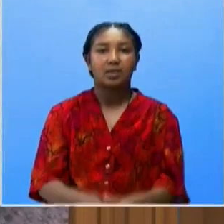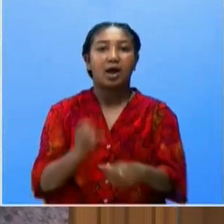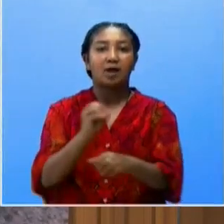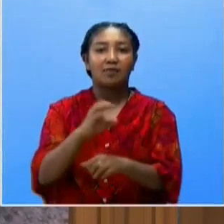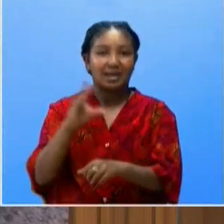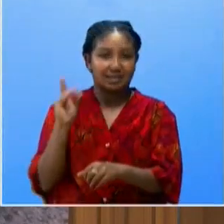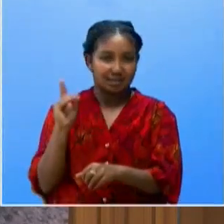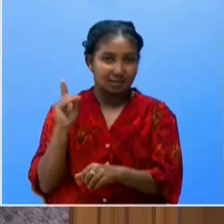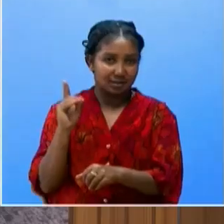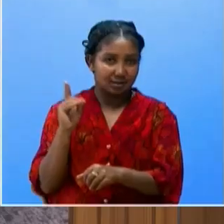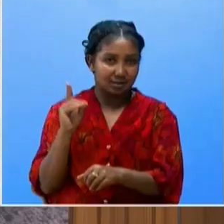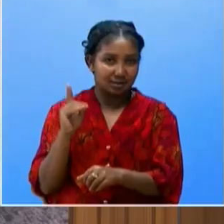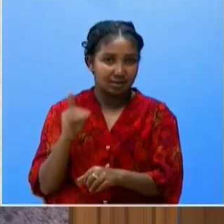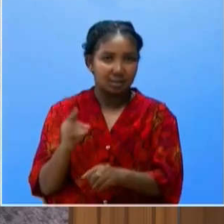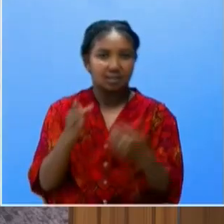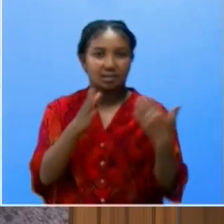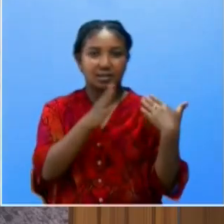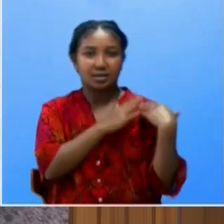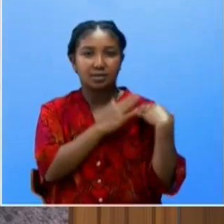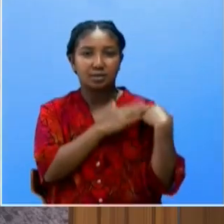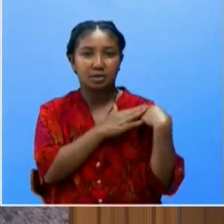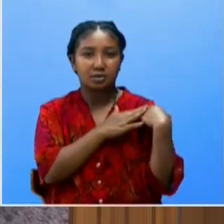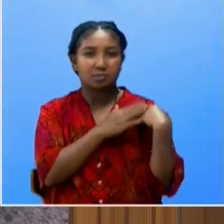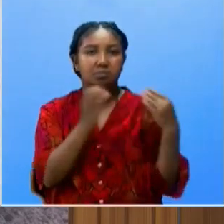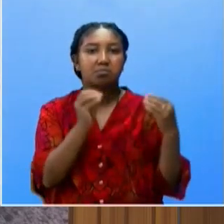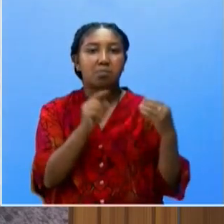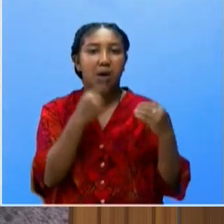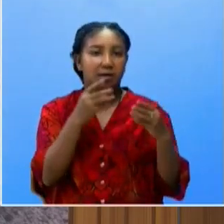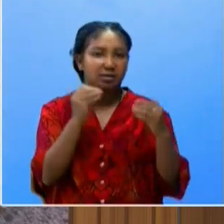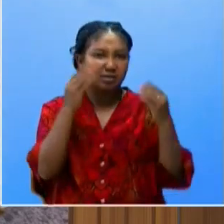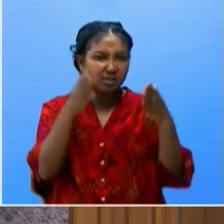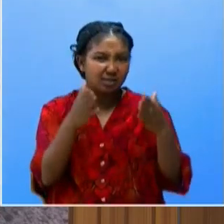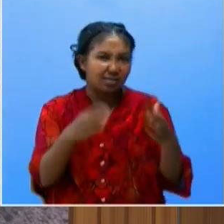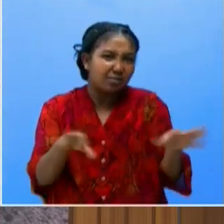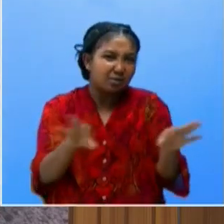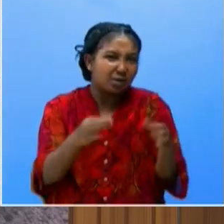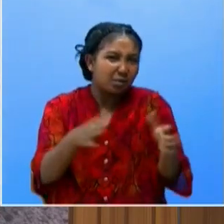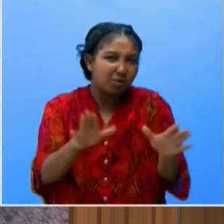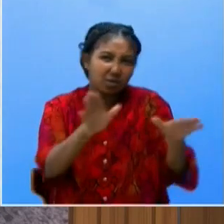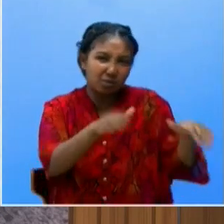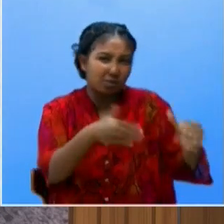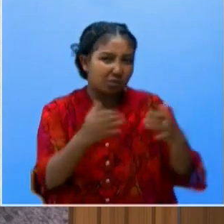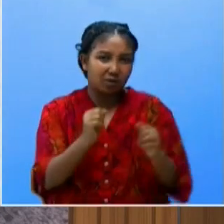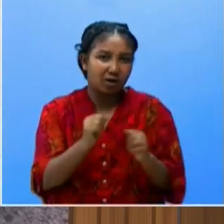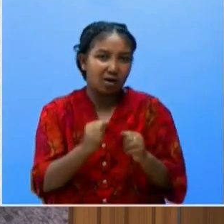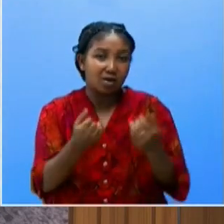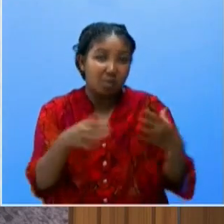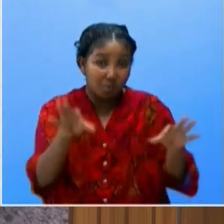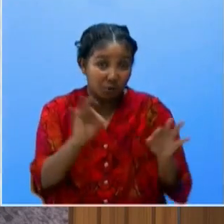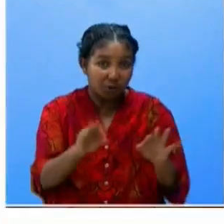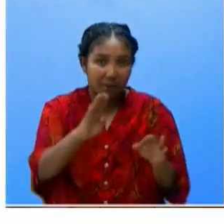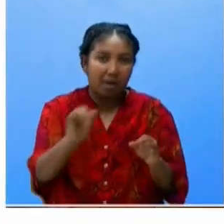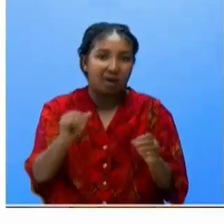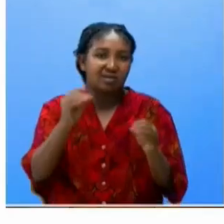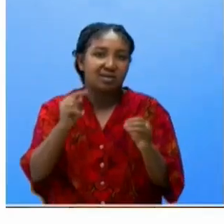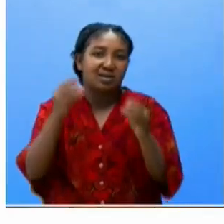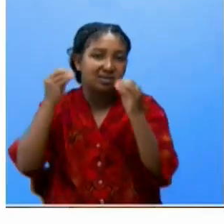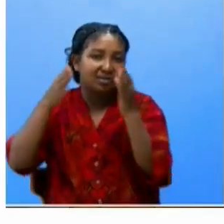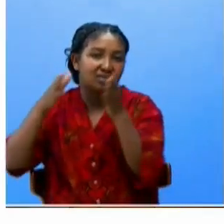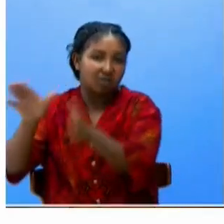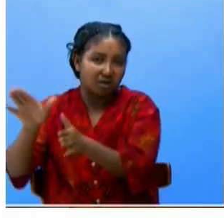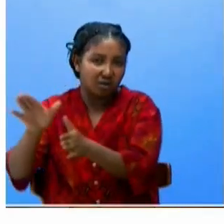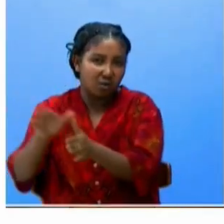Advised. The subject is the teacher. Is it important? If important, you can use